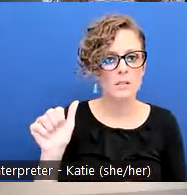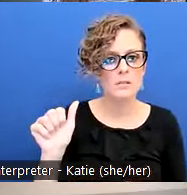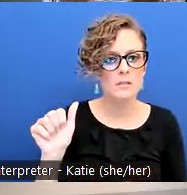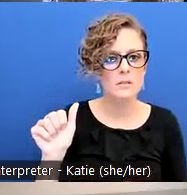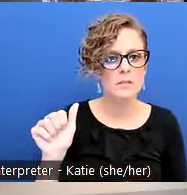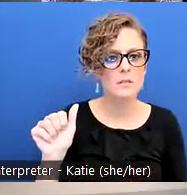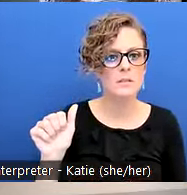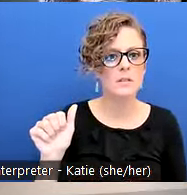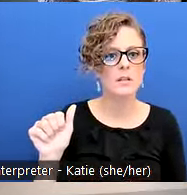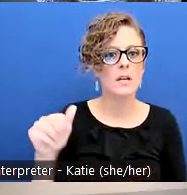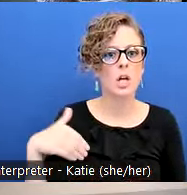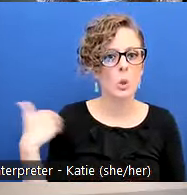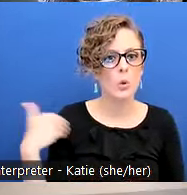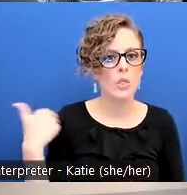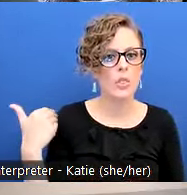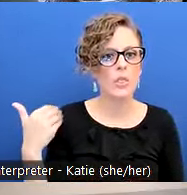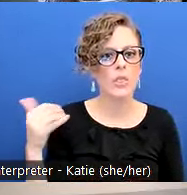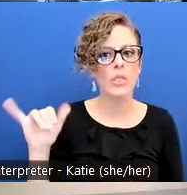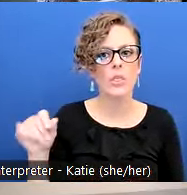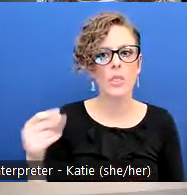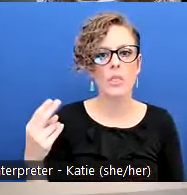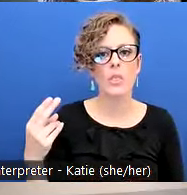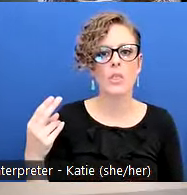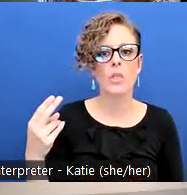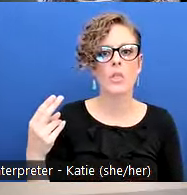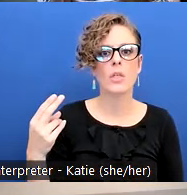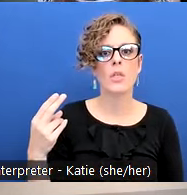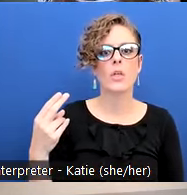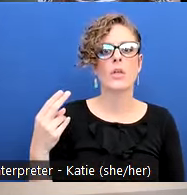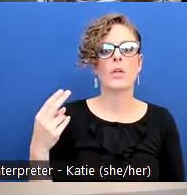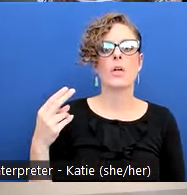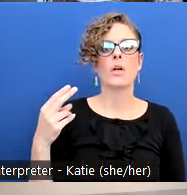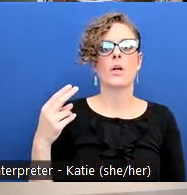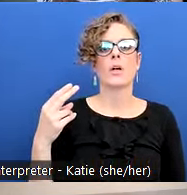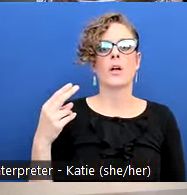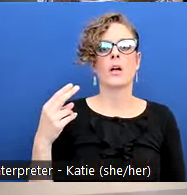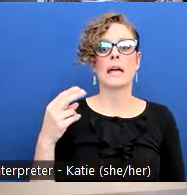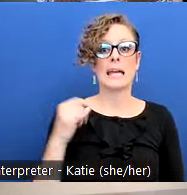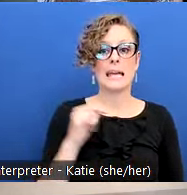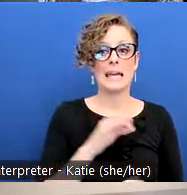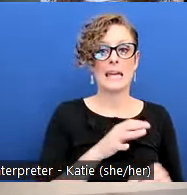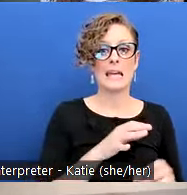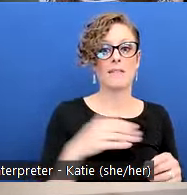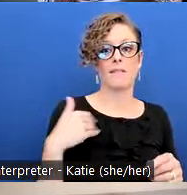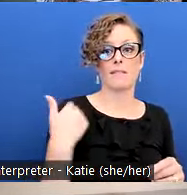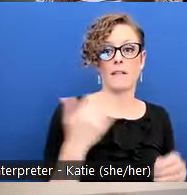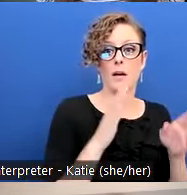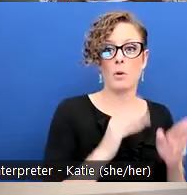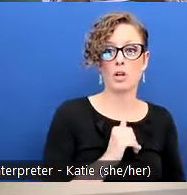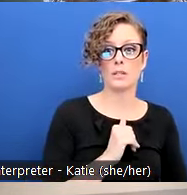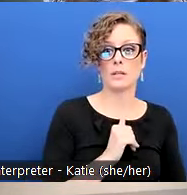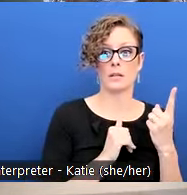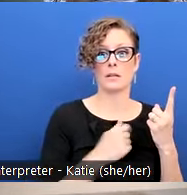mandatory reporters should report incidents observed outside of their professional capacity, because that is also kind of a gray